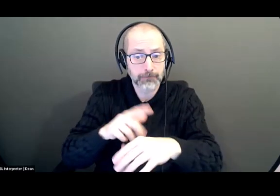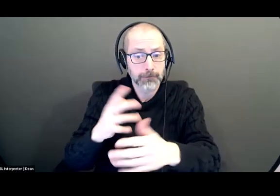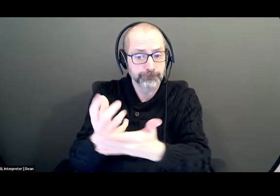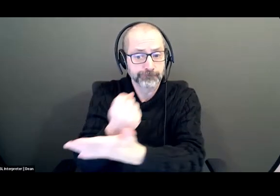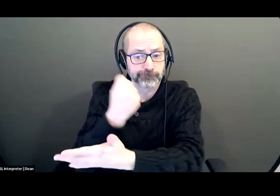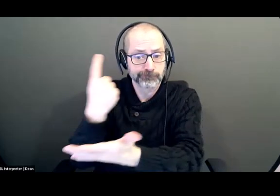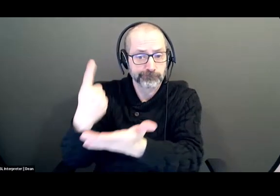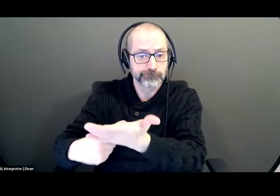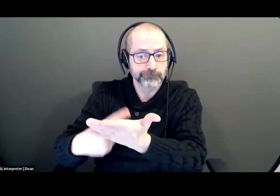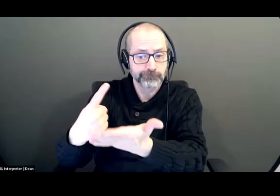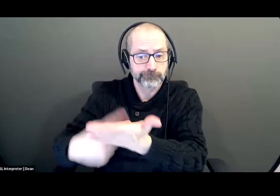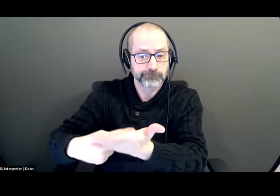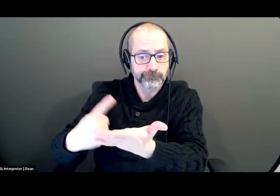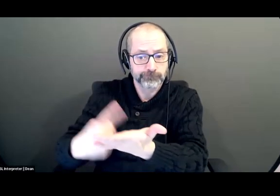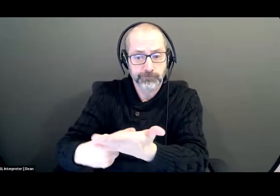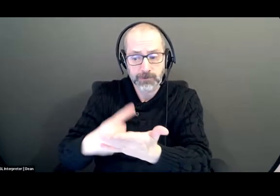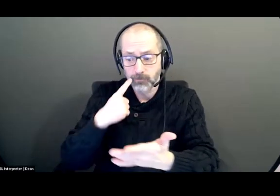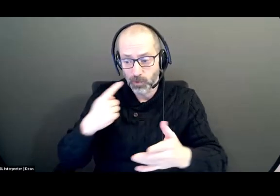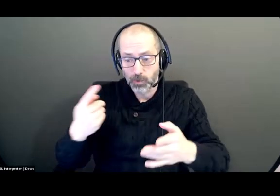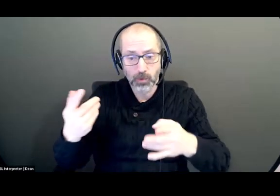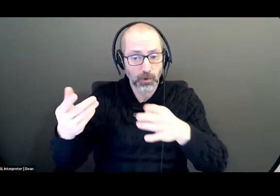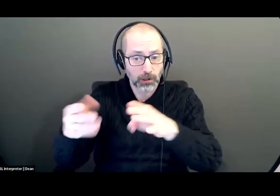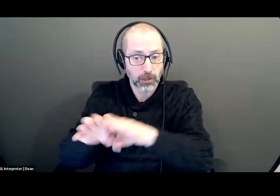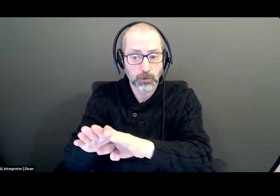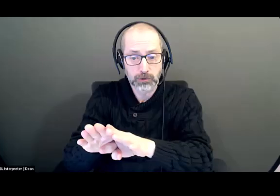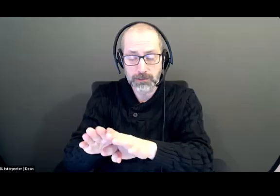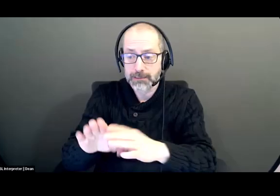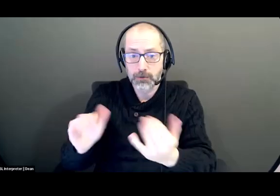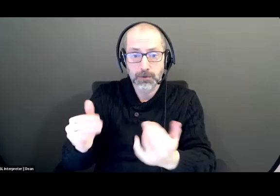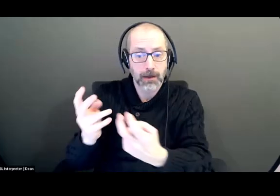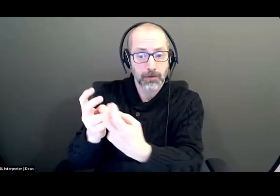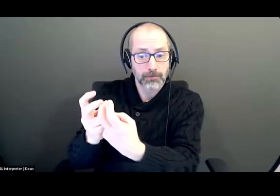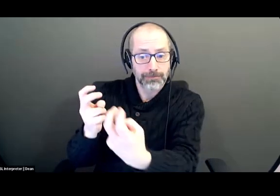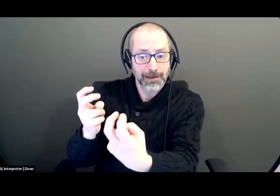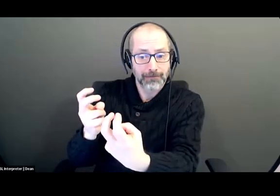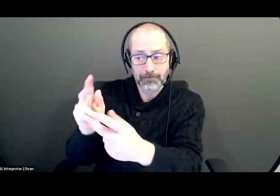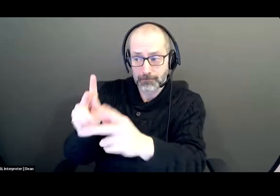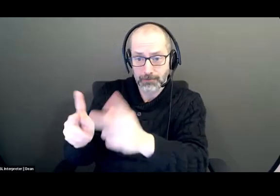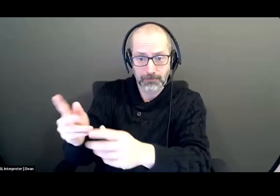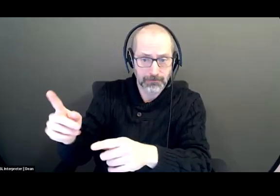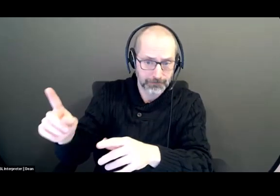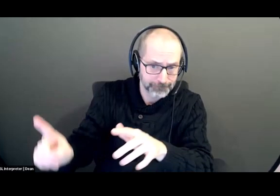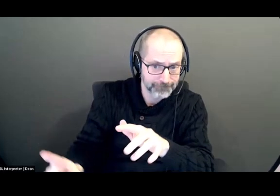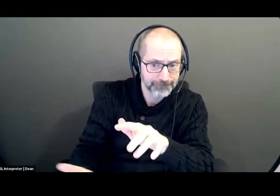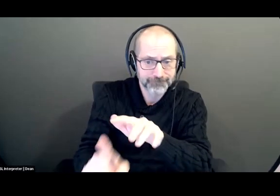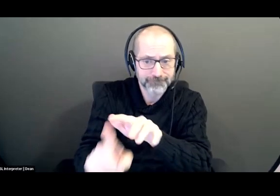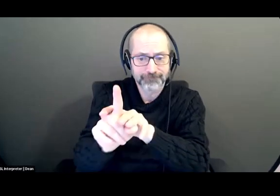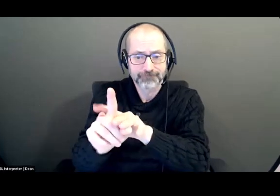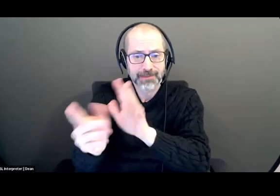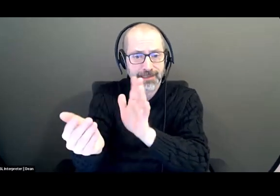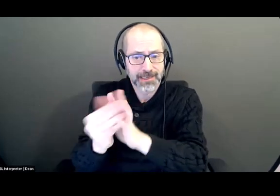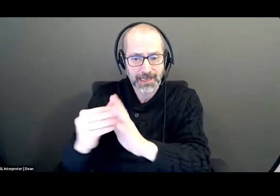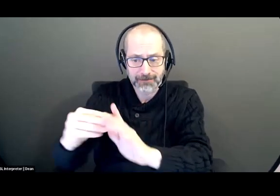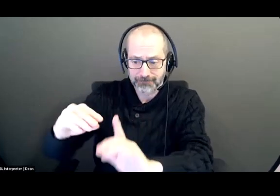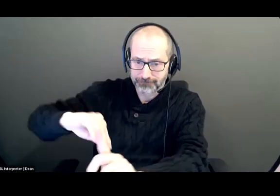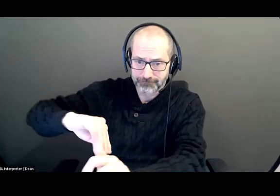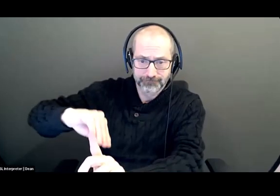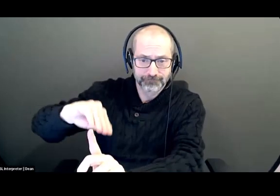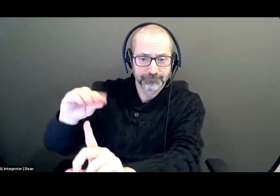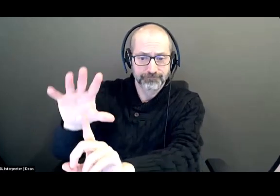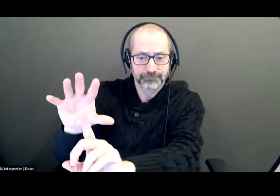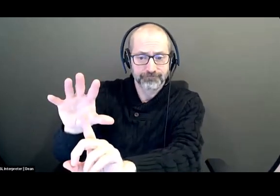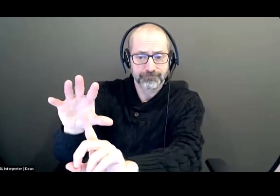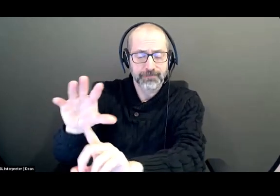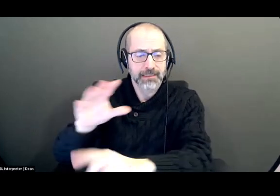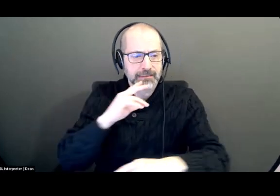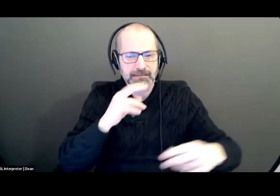Hi, it's nice to see you all. Thank you again for speaking today. We prepared some questions just based